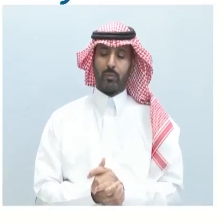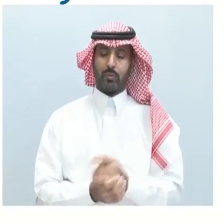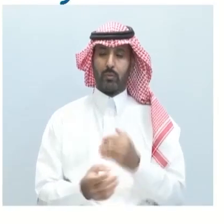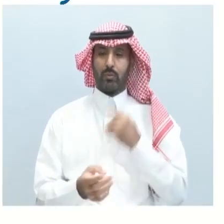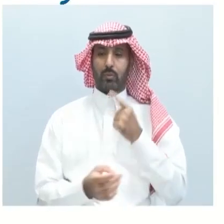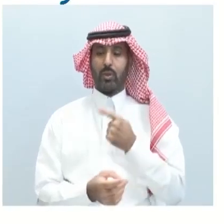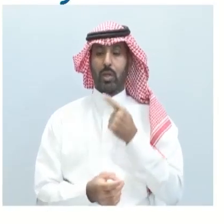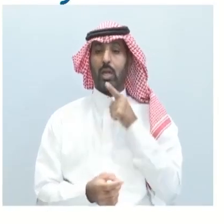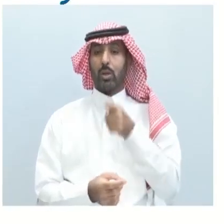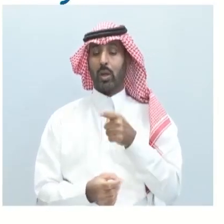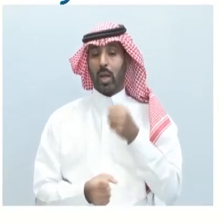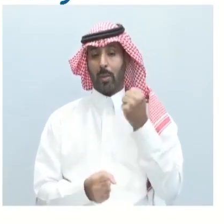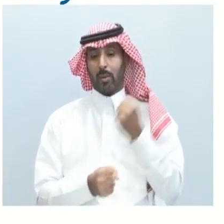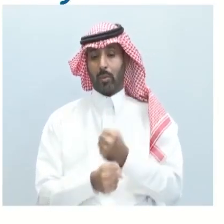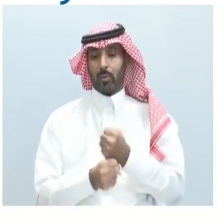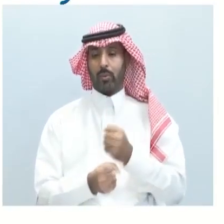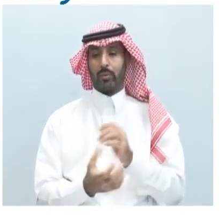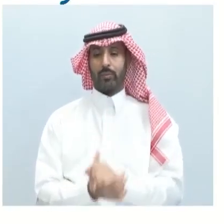working,